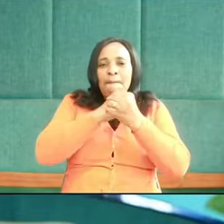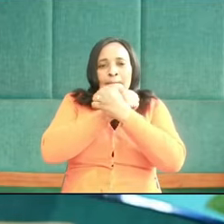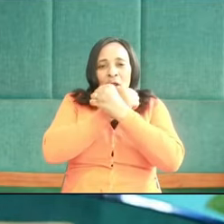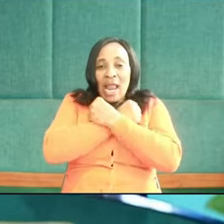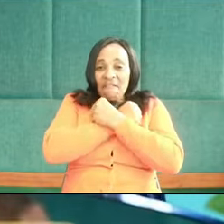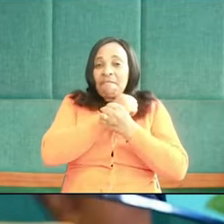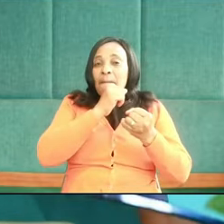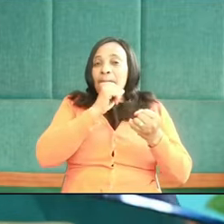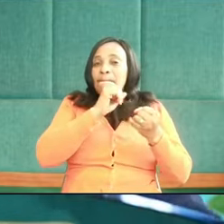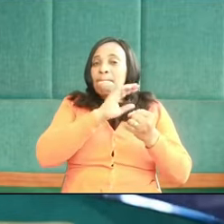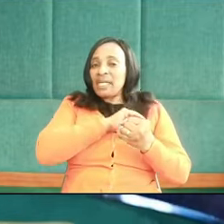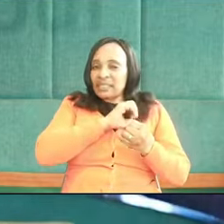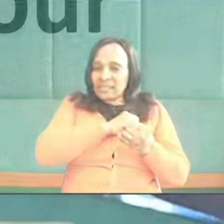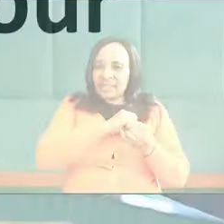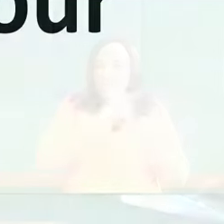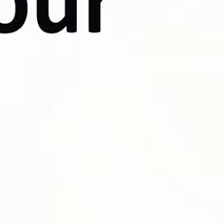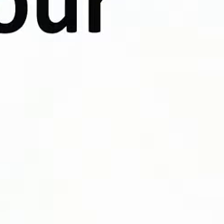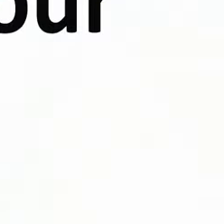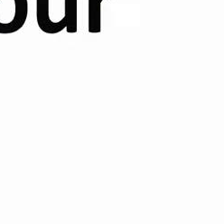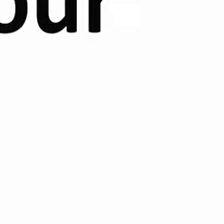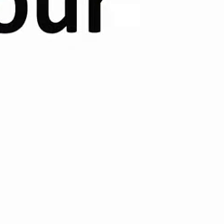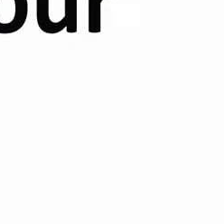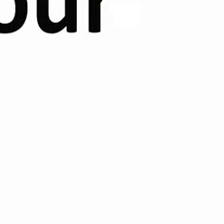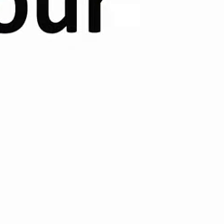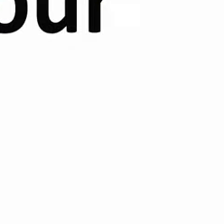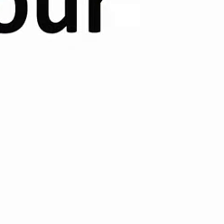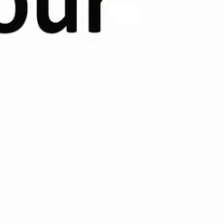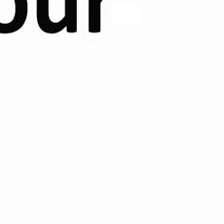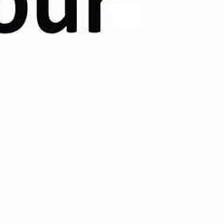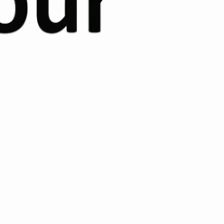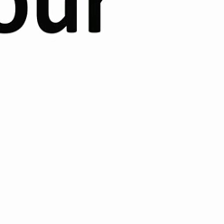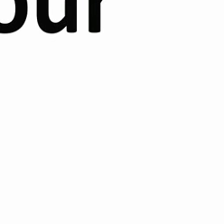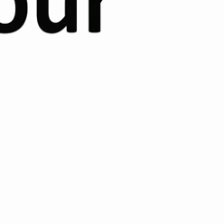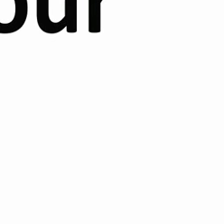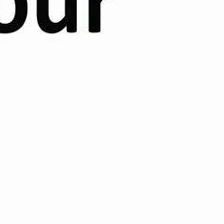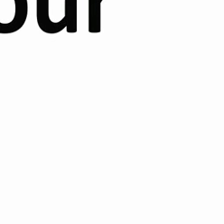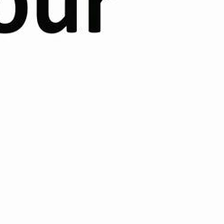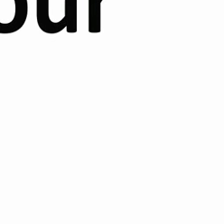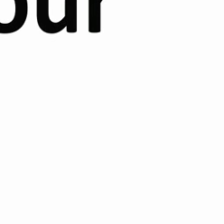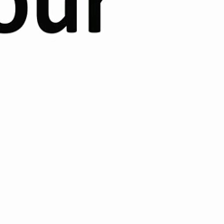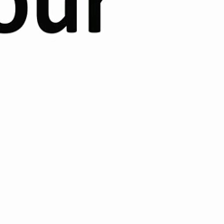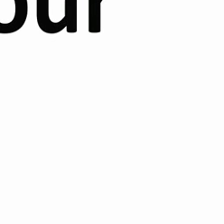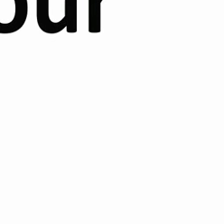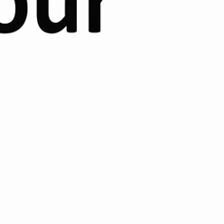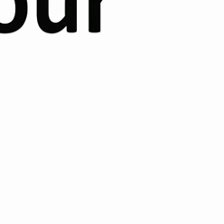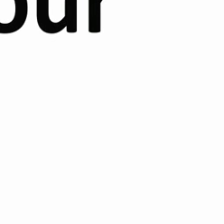and then he says to walk humbly with your God.